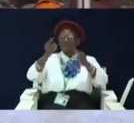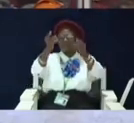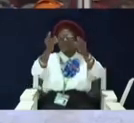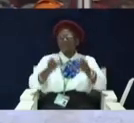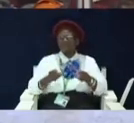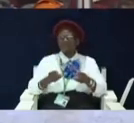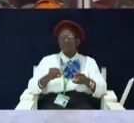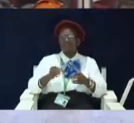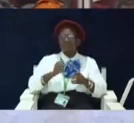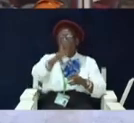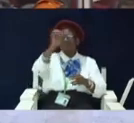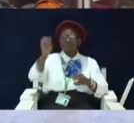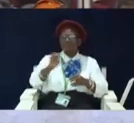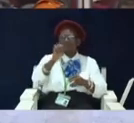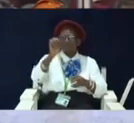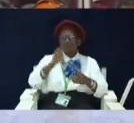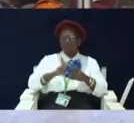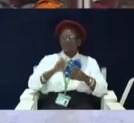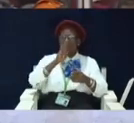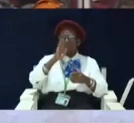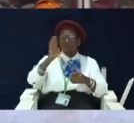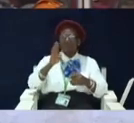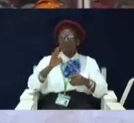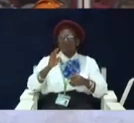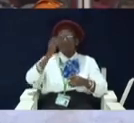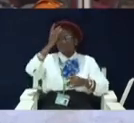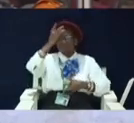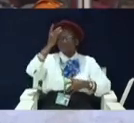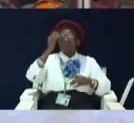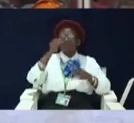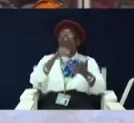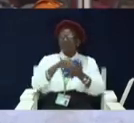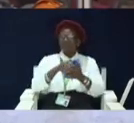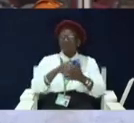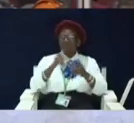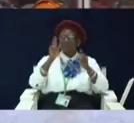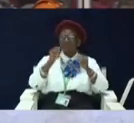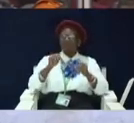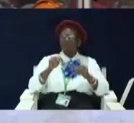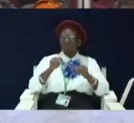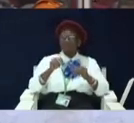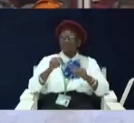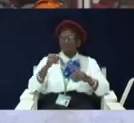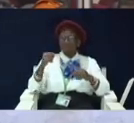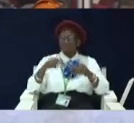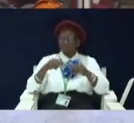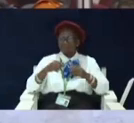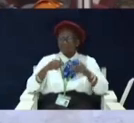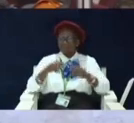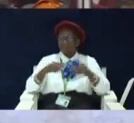again. No ache, no pain, no matter how